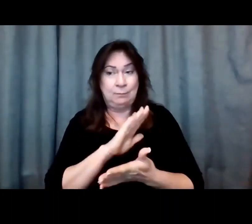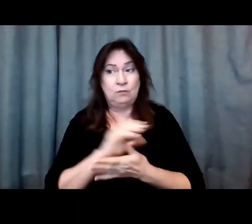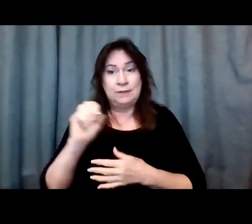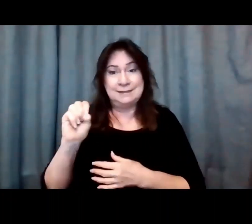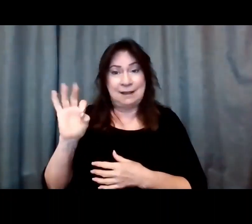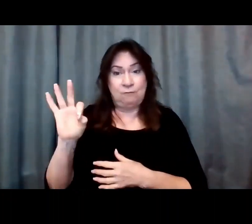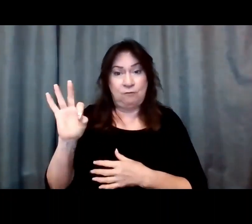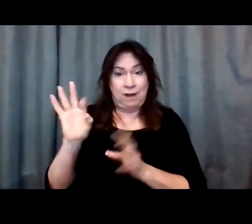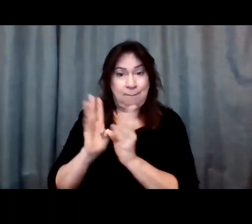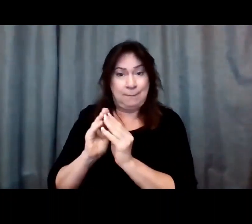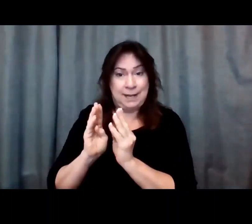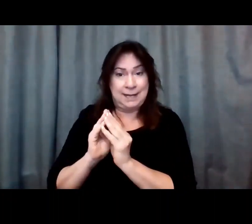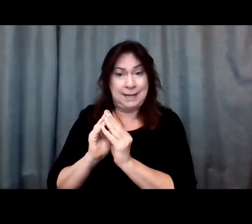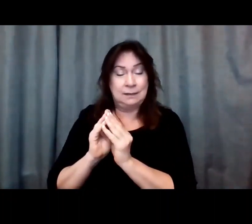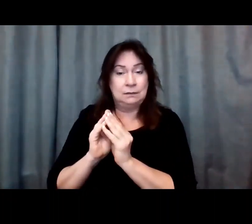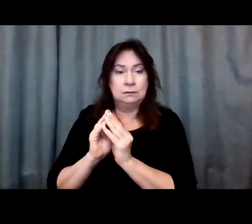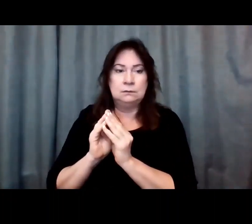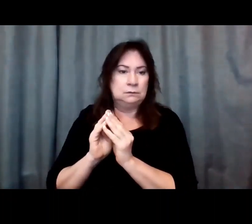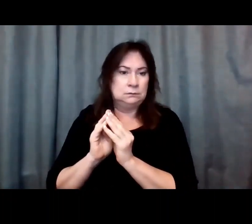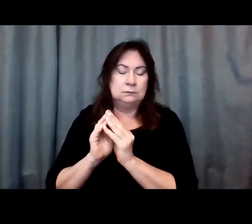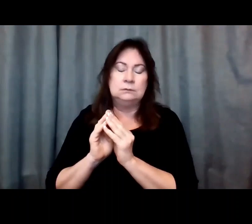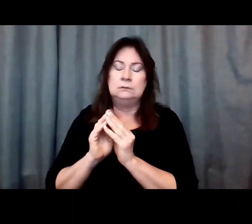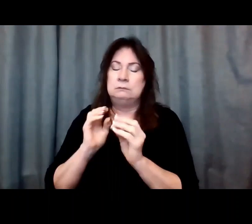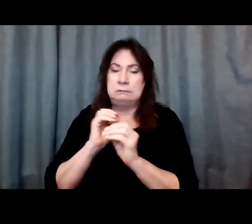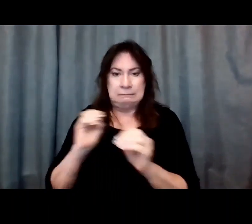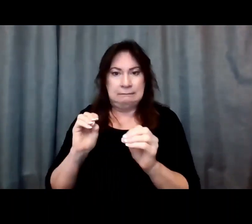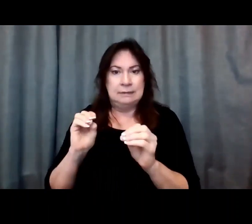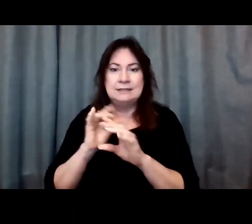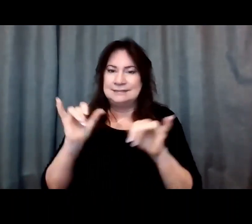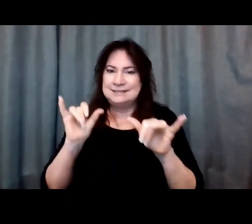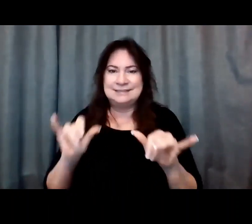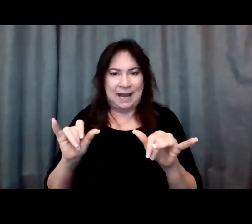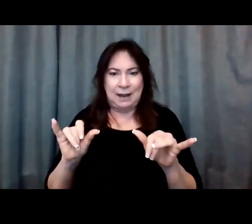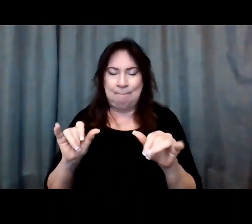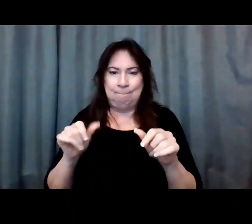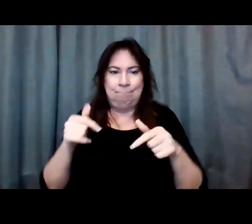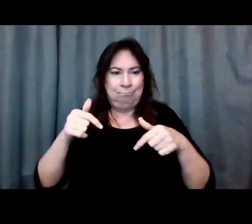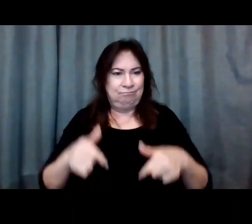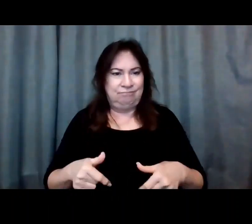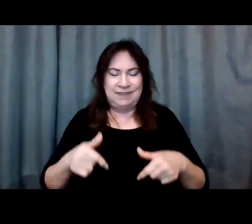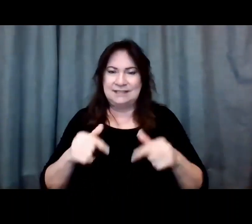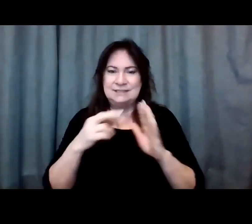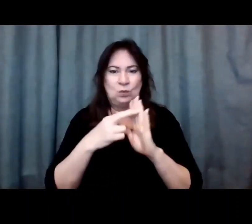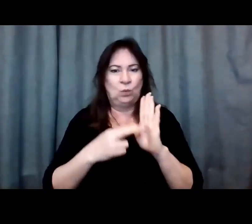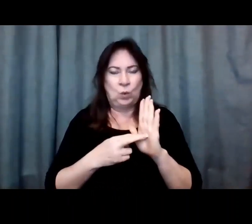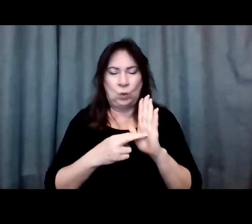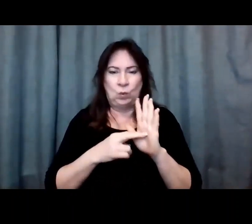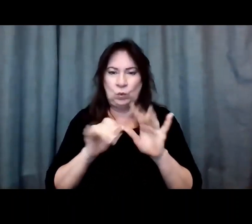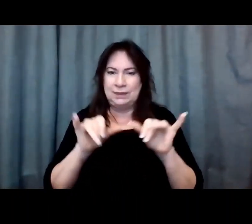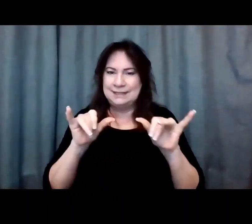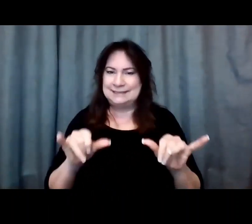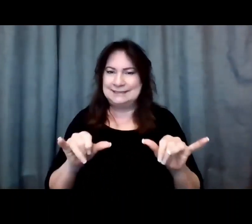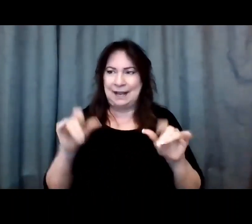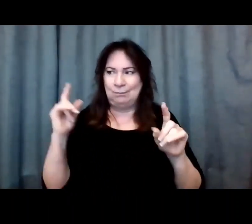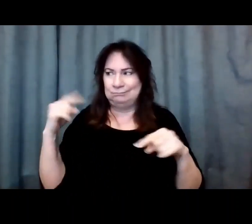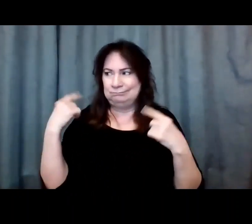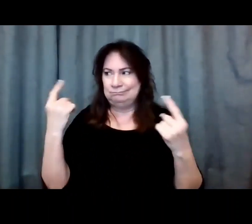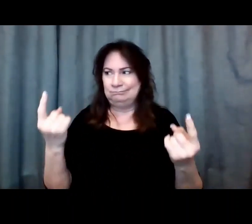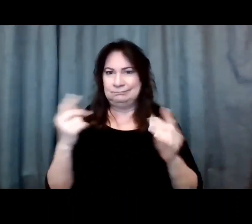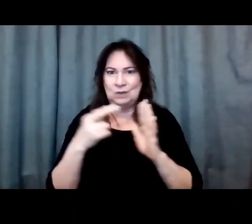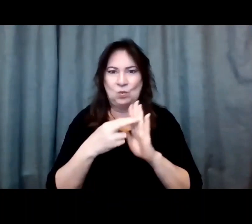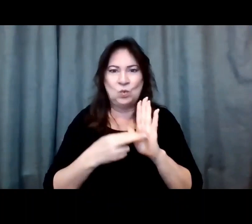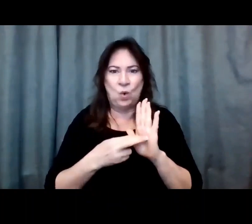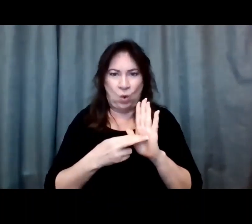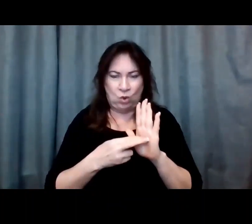meeting, that was never to be. There's nothing different about this rule than has been the long-standing rule.